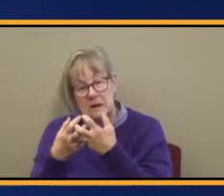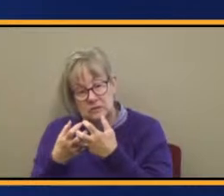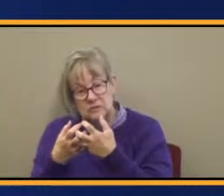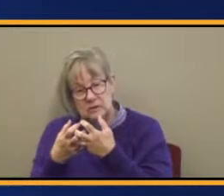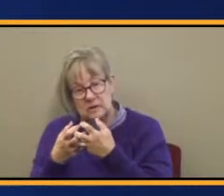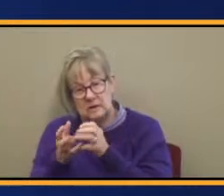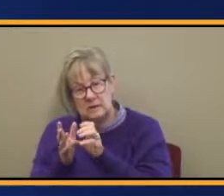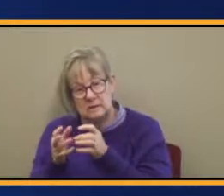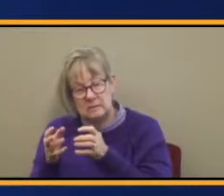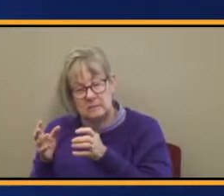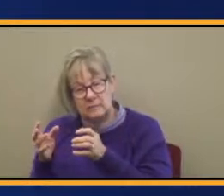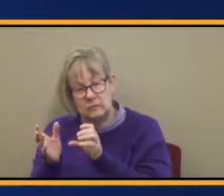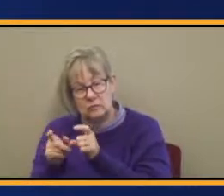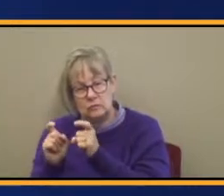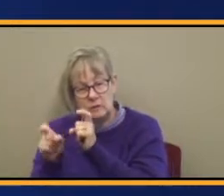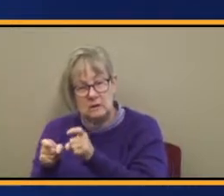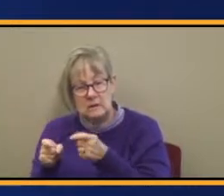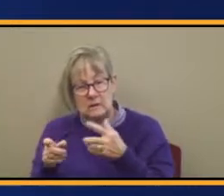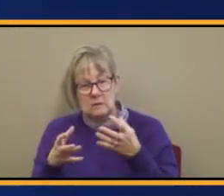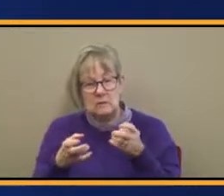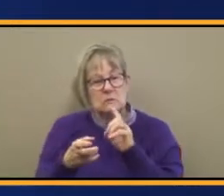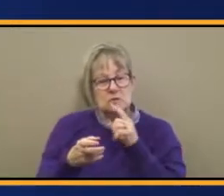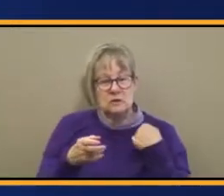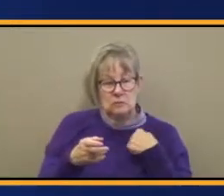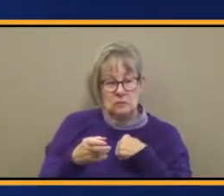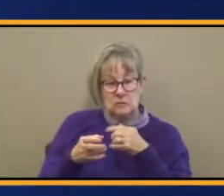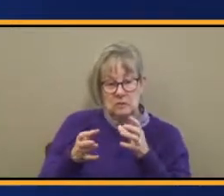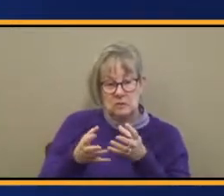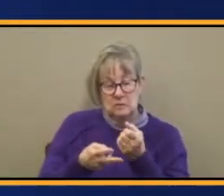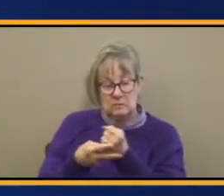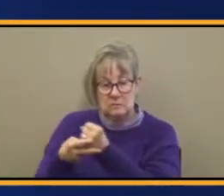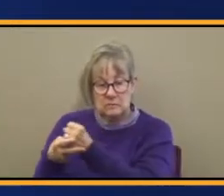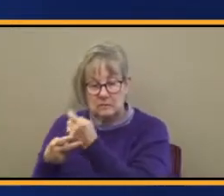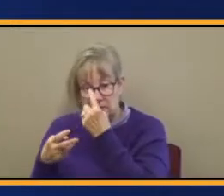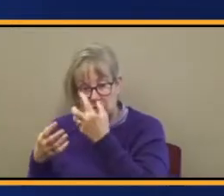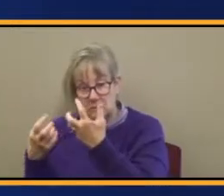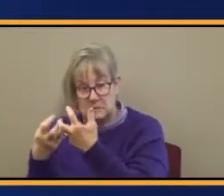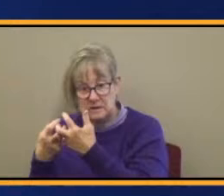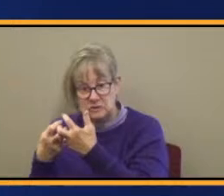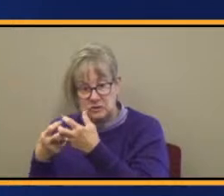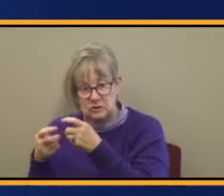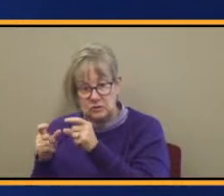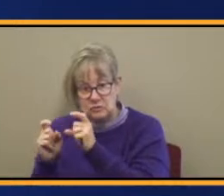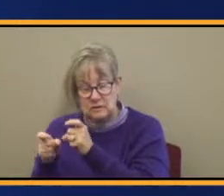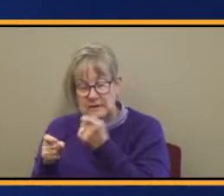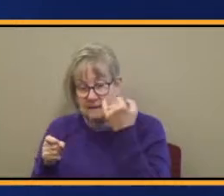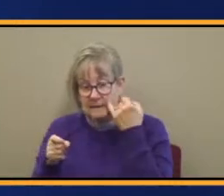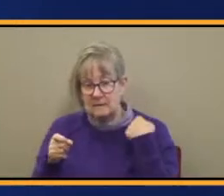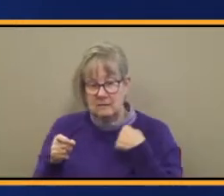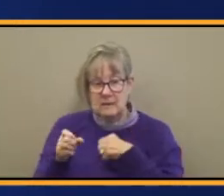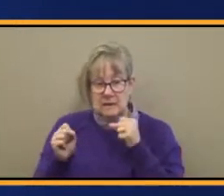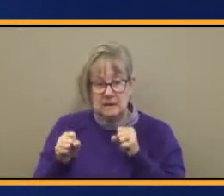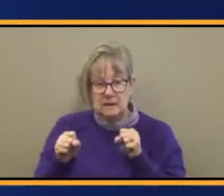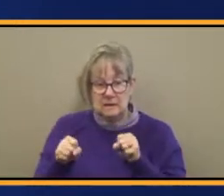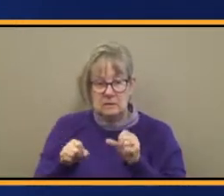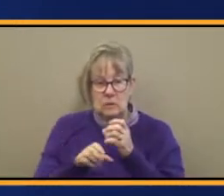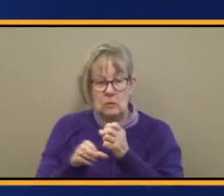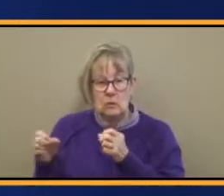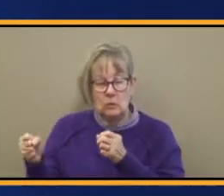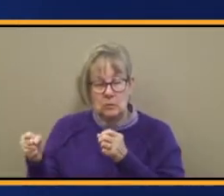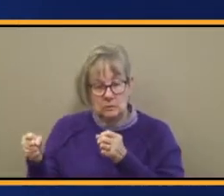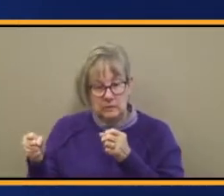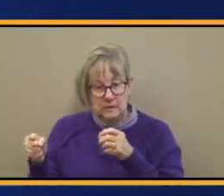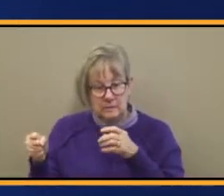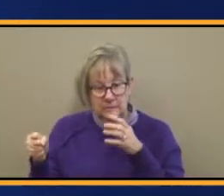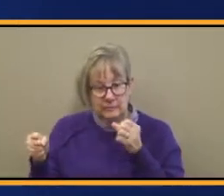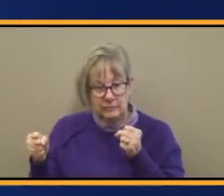and want to make sure that we are considering putting aside dollars for matching grants. If we can at least hold them as a placeholder, like a fund,